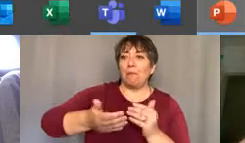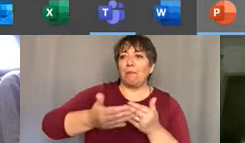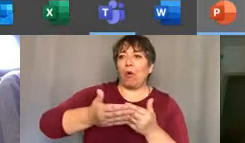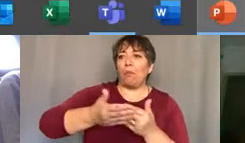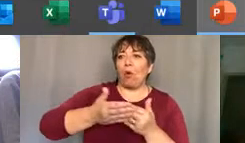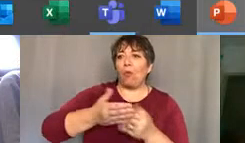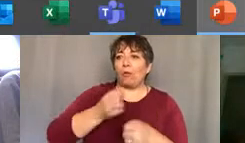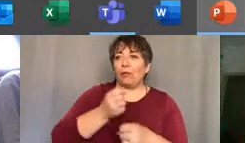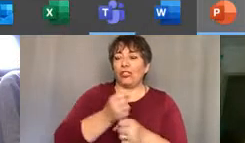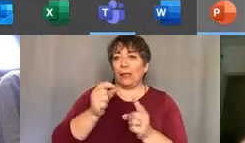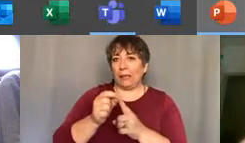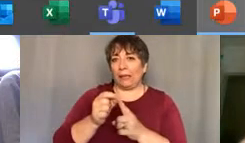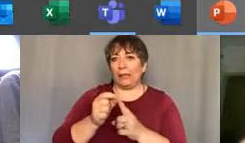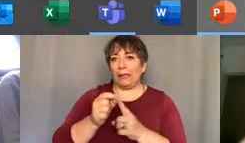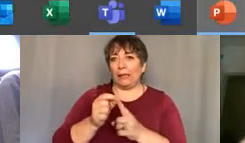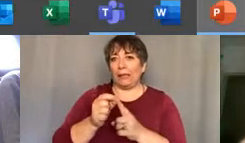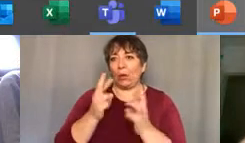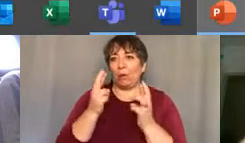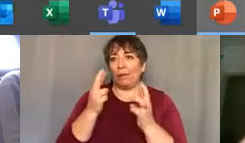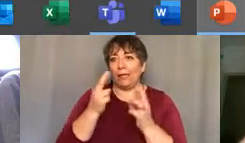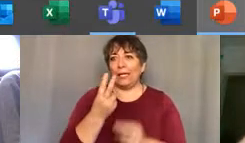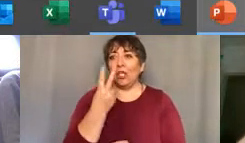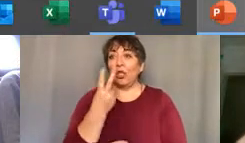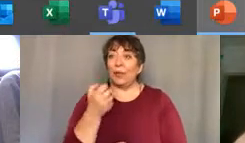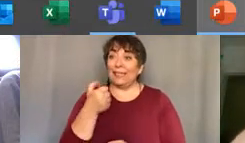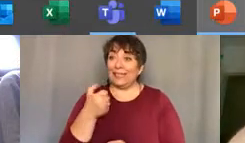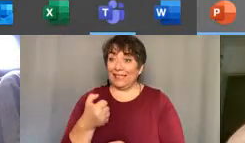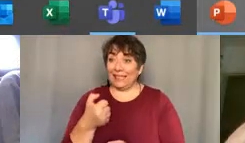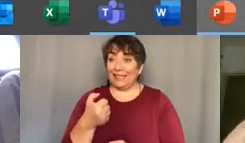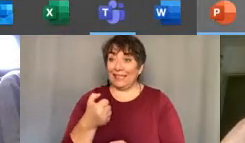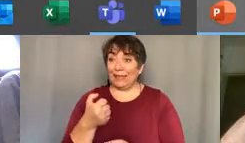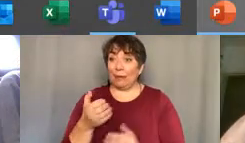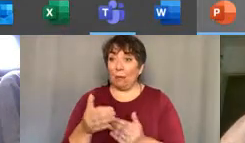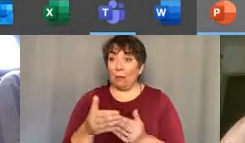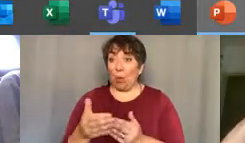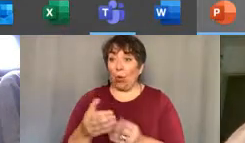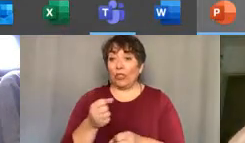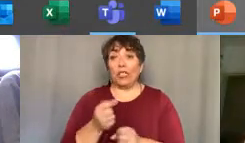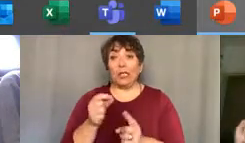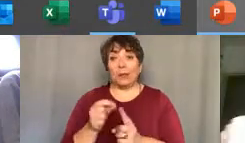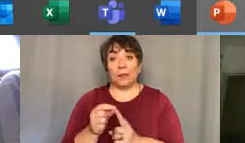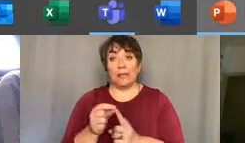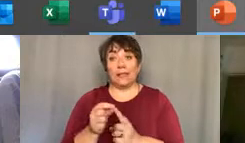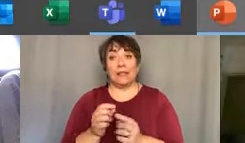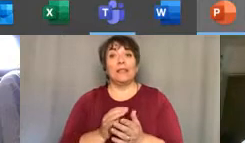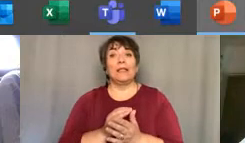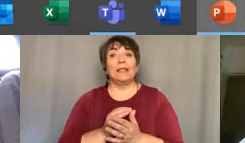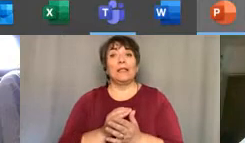year. And that will increase patient inclusion, or patients available to use the service,